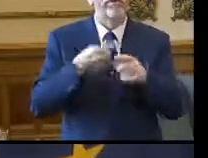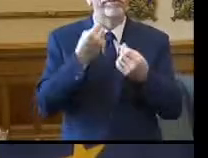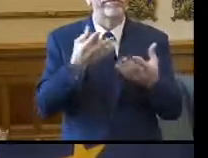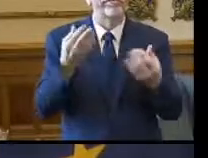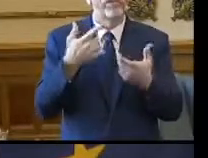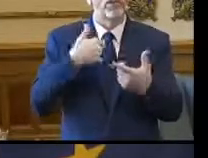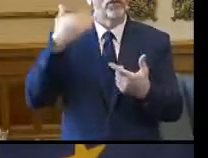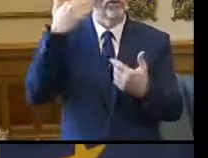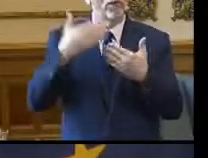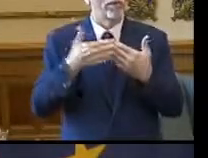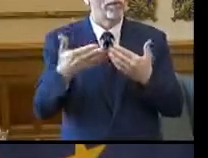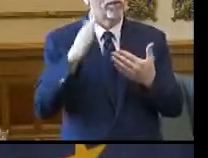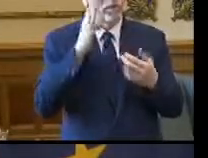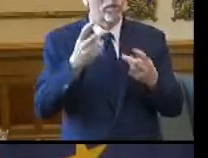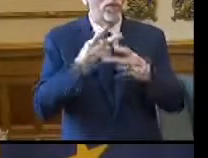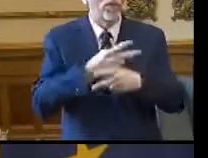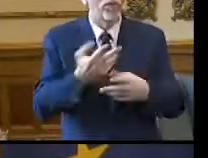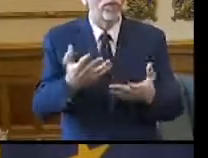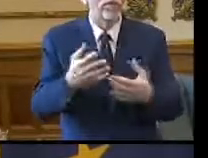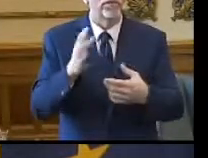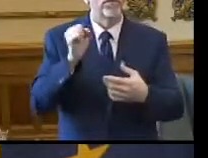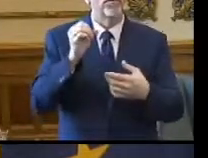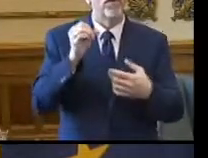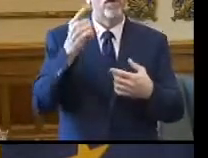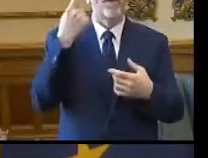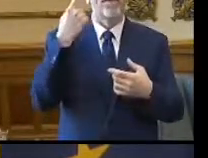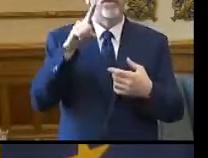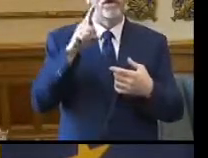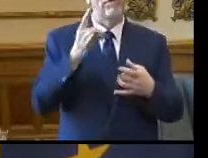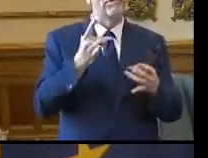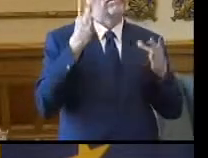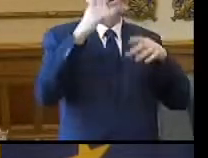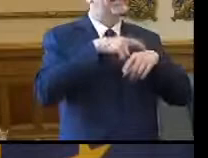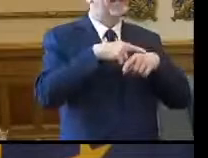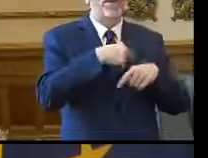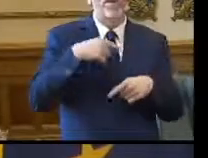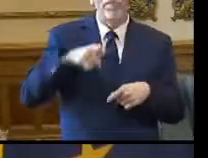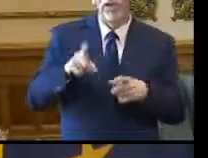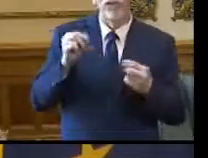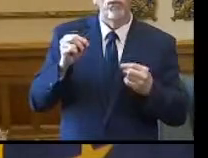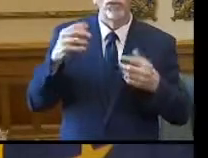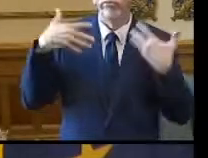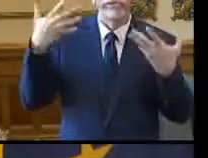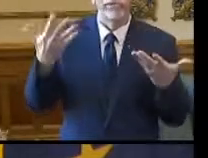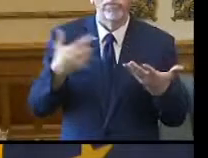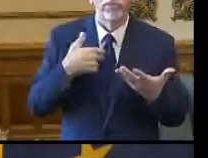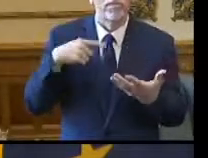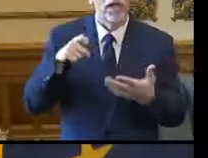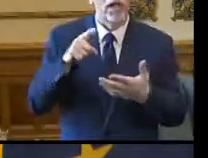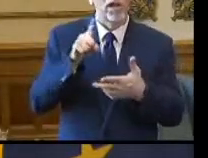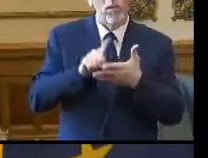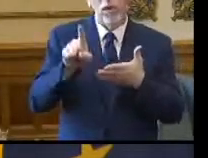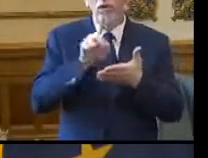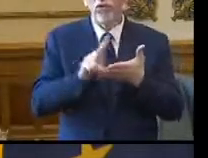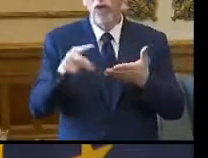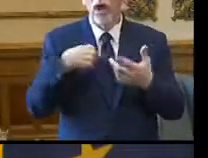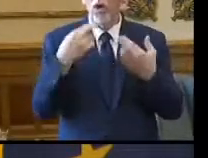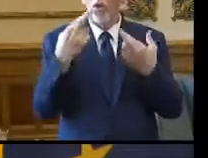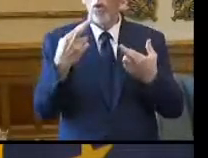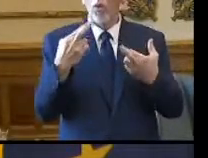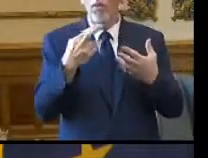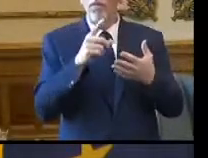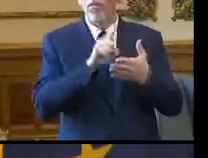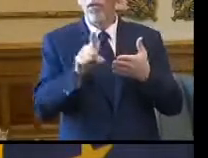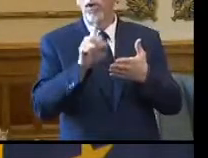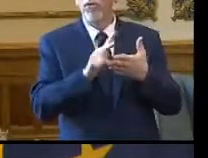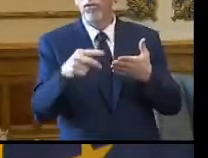in store for us over the next 2 weeks. So drastic times call for drastic measures. We're all in this together. We're going to get through this 2 weeks, and we're going to look, I hope, on the